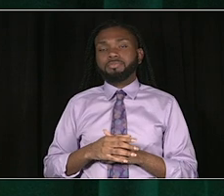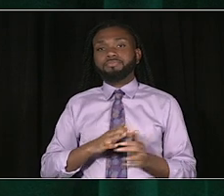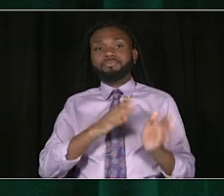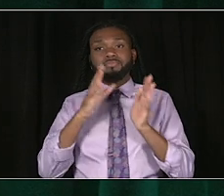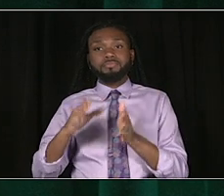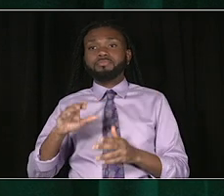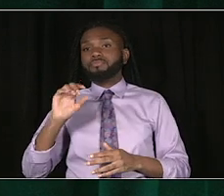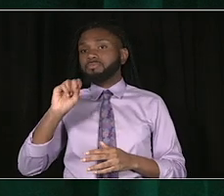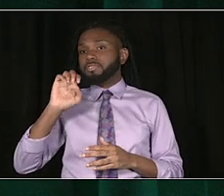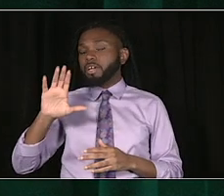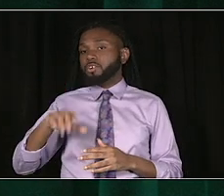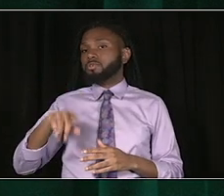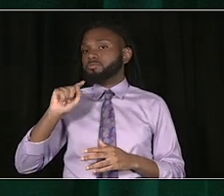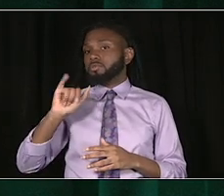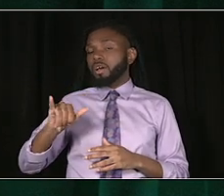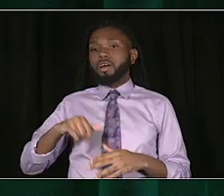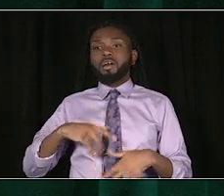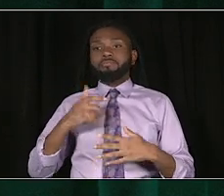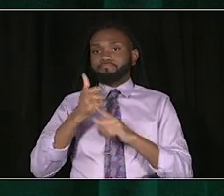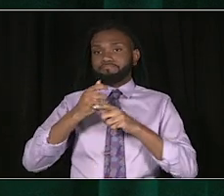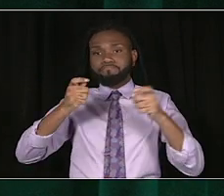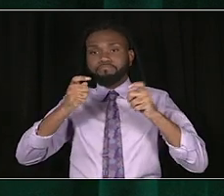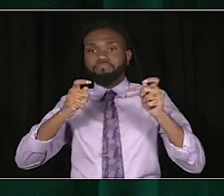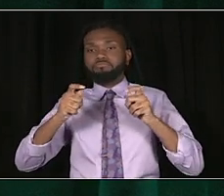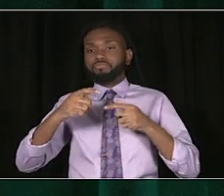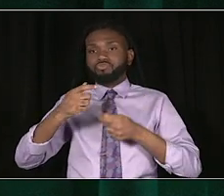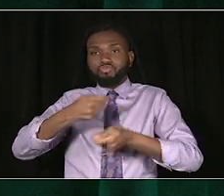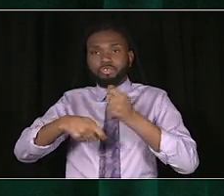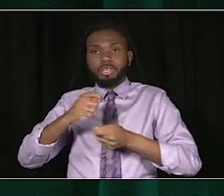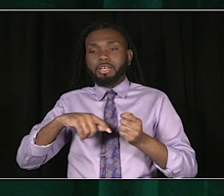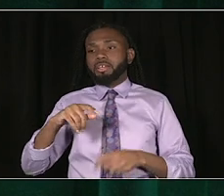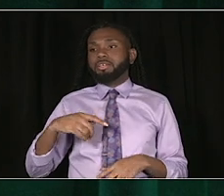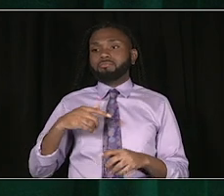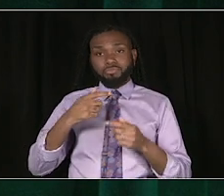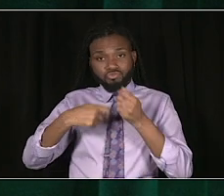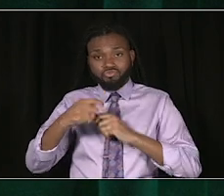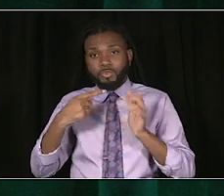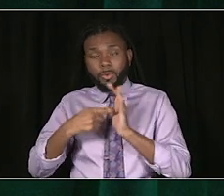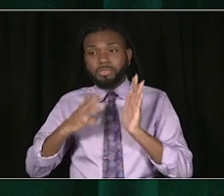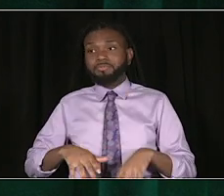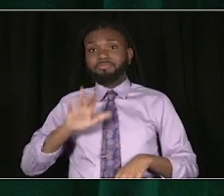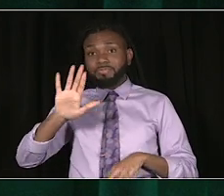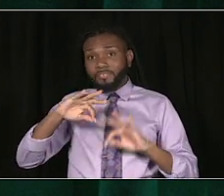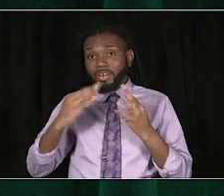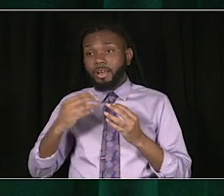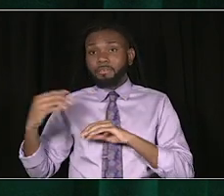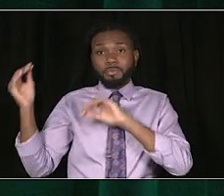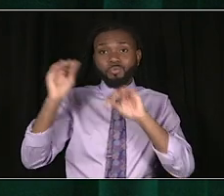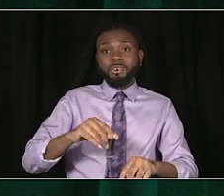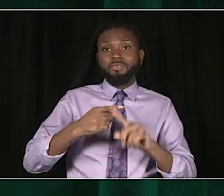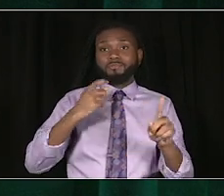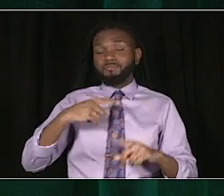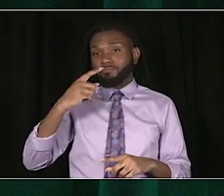Secretary Tai over trade, and the trade representative whose family, you know, immigrated here from Taiwan